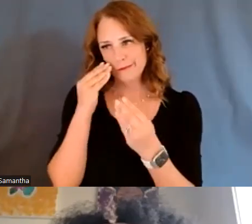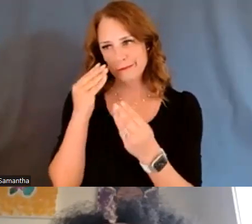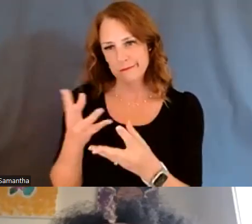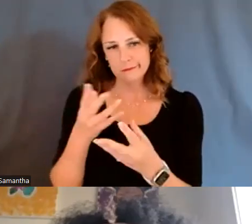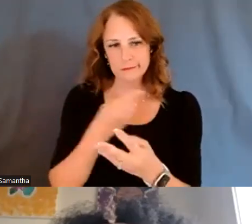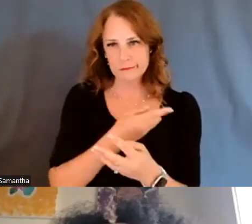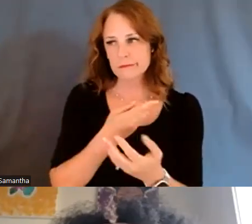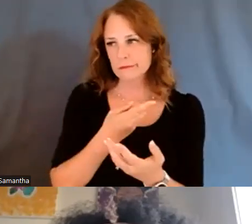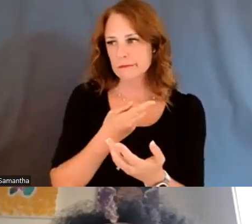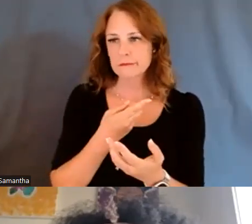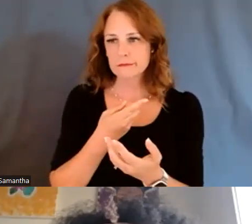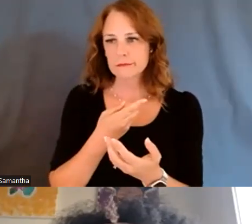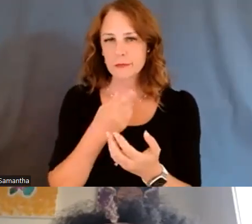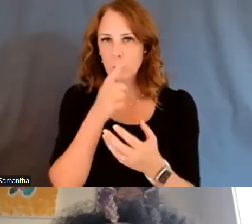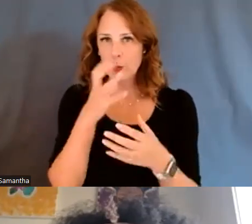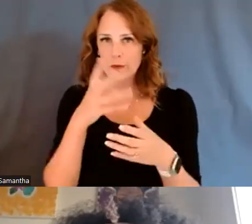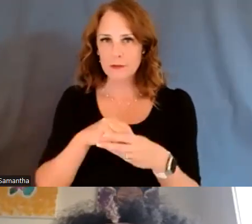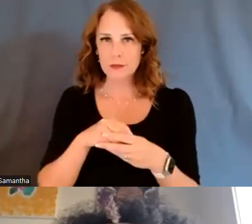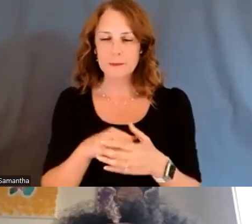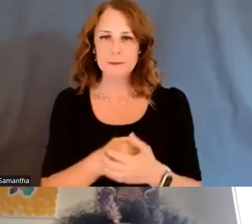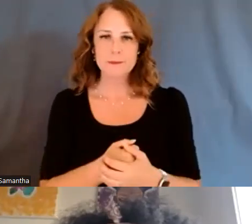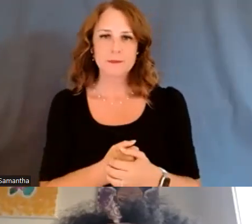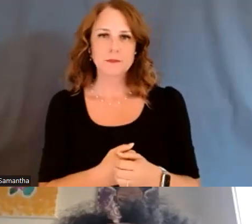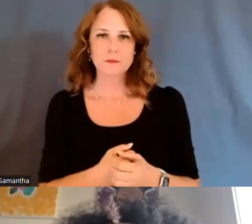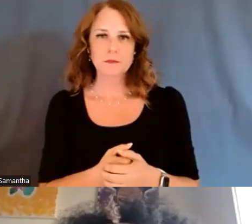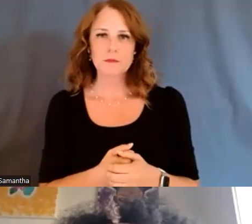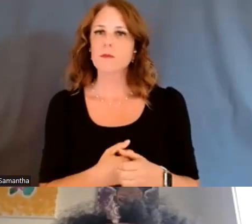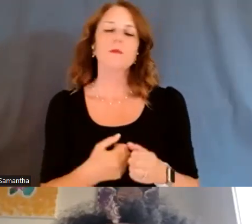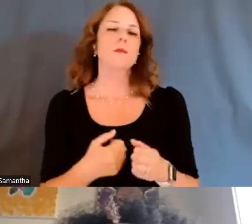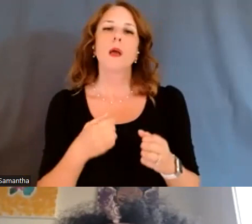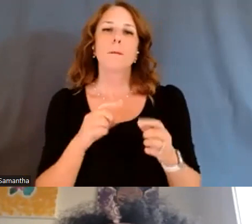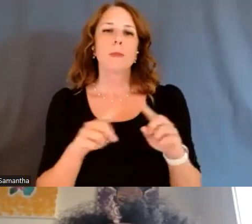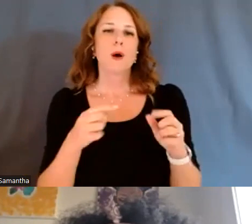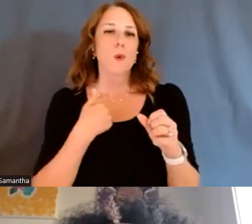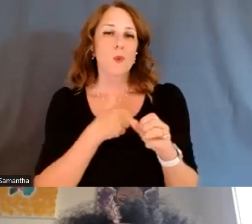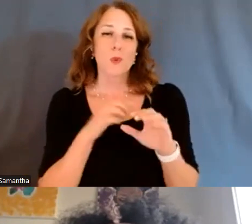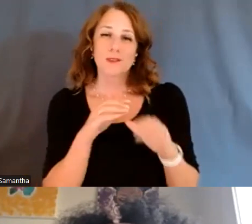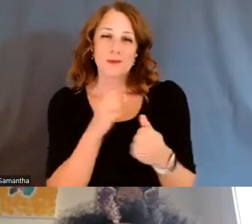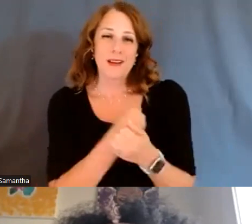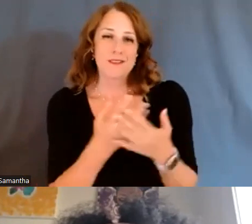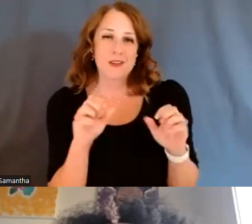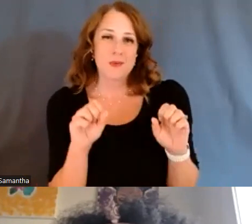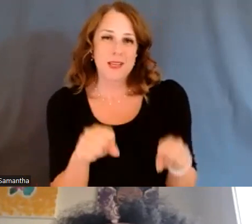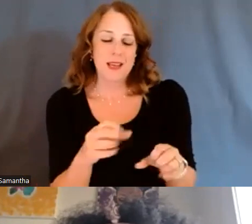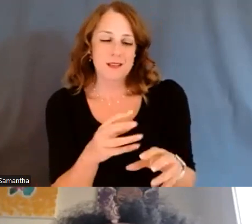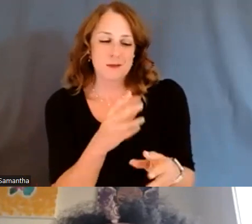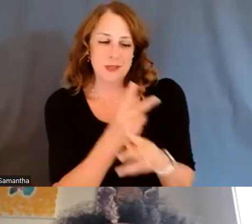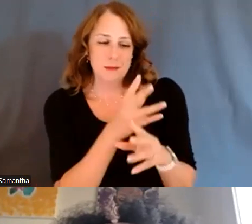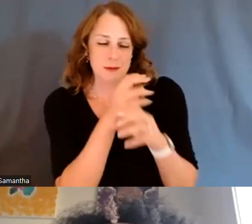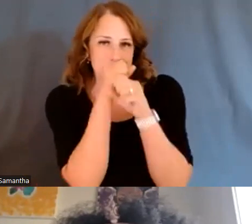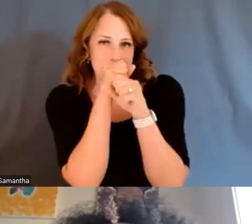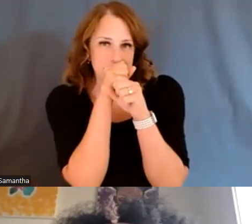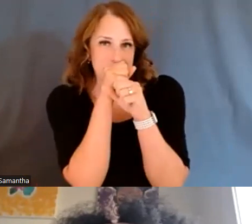But again, we take every step that we can to maintain their anonymity from any